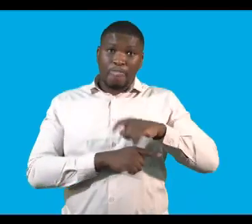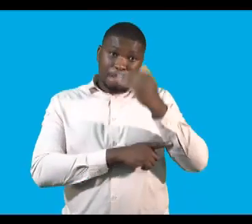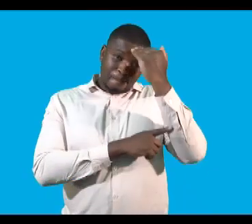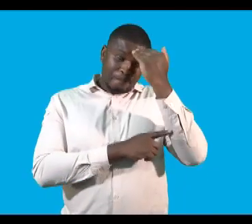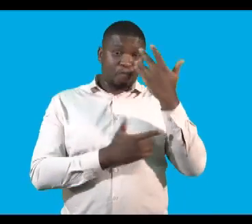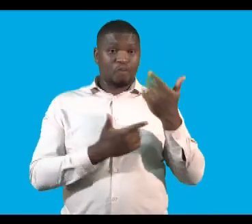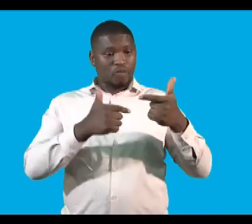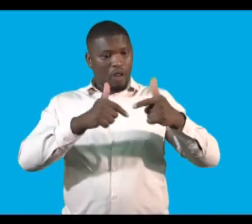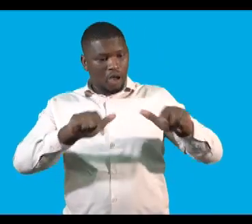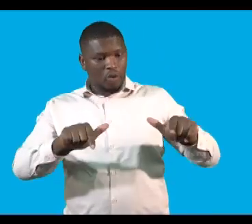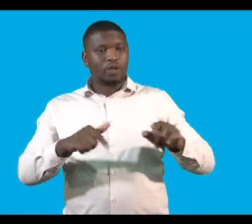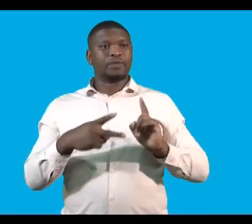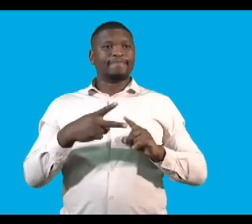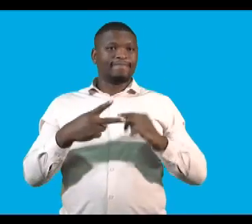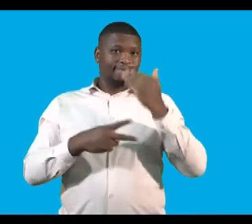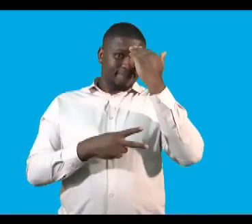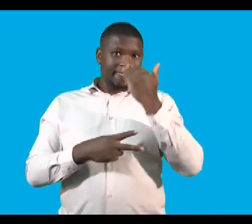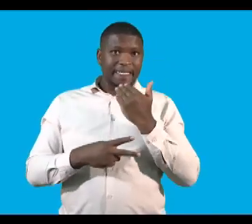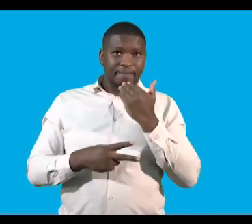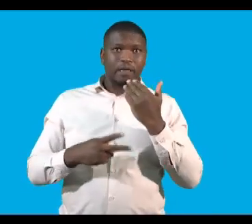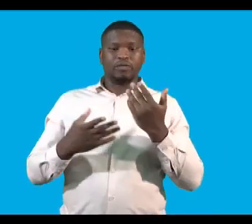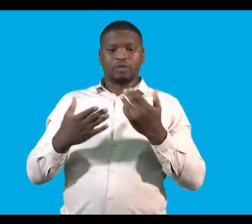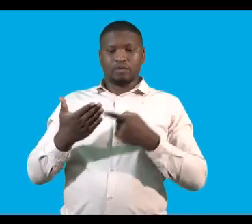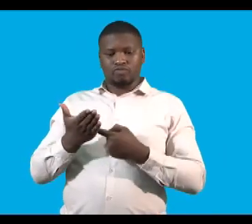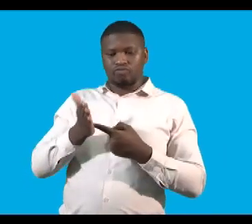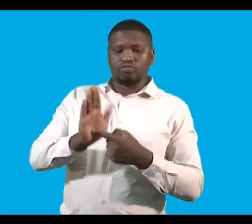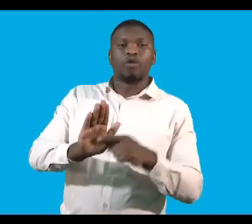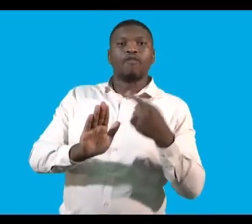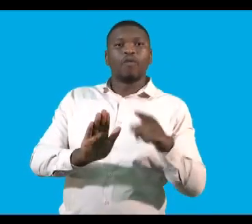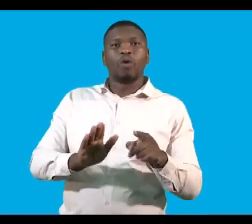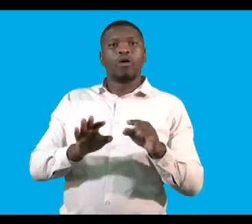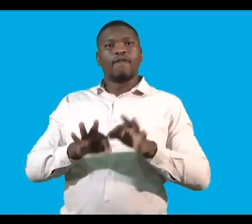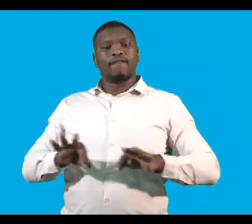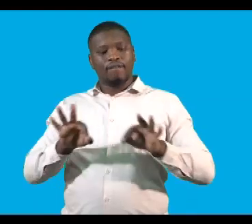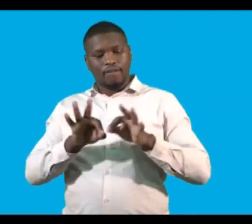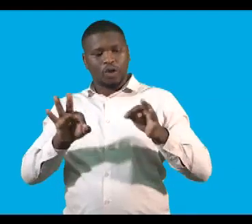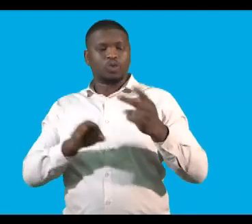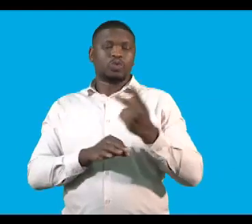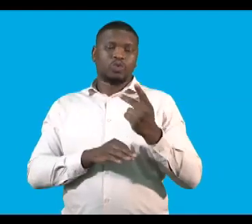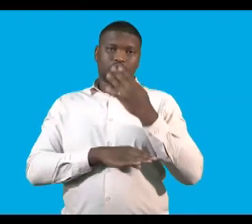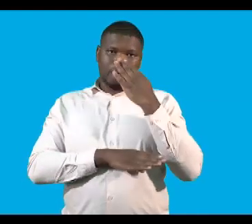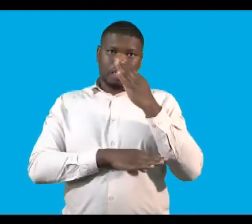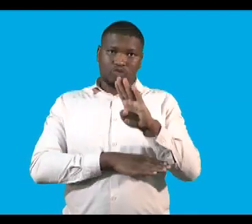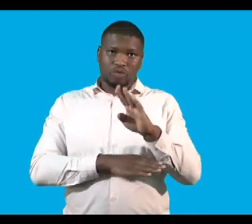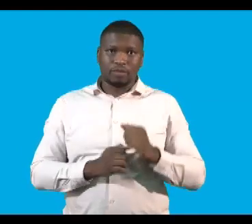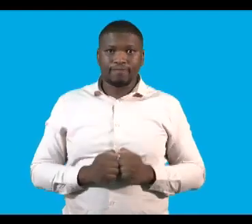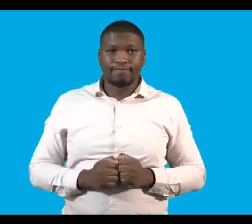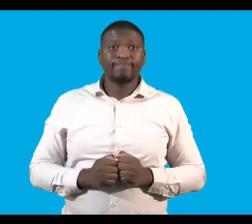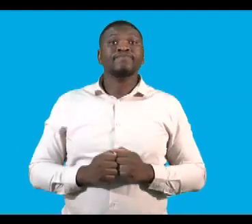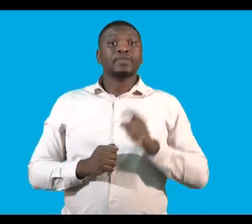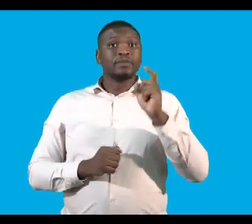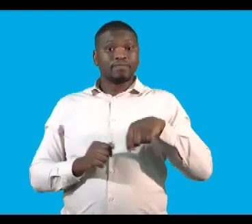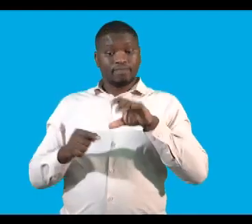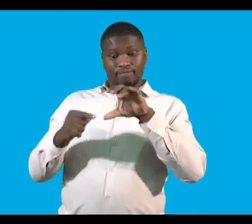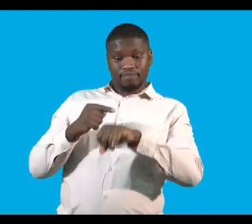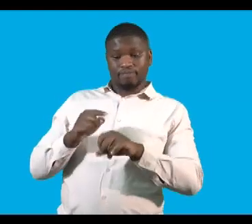language and images reflect and shape values and attitudes. Understanding the impact of the use of font types and